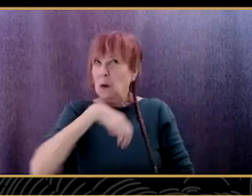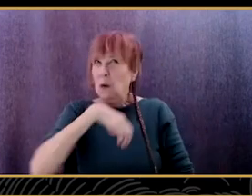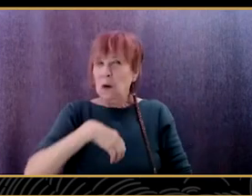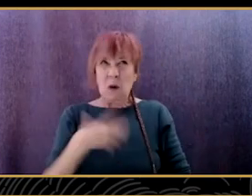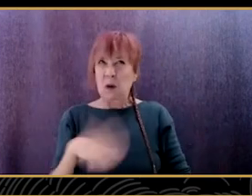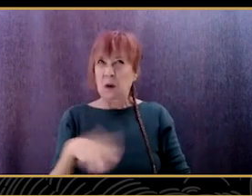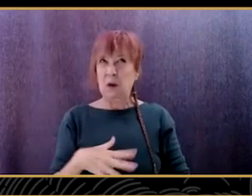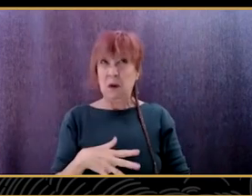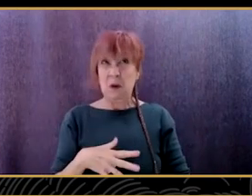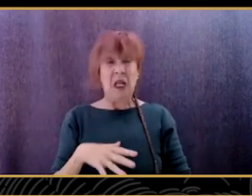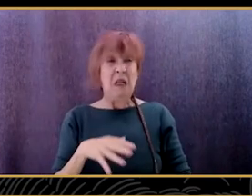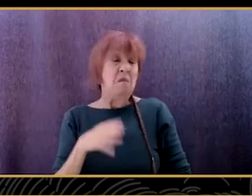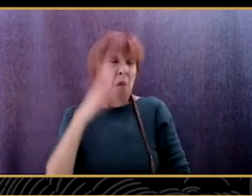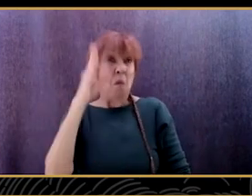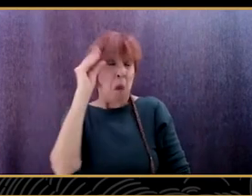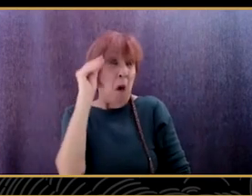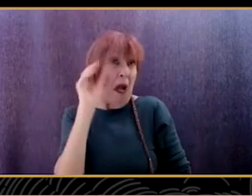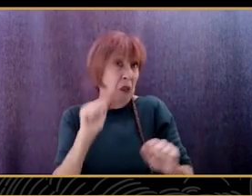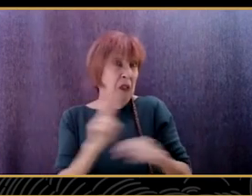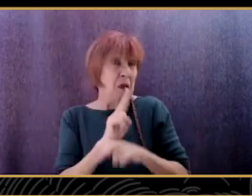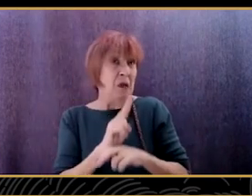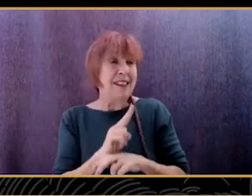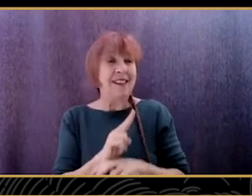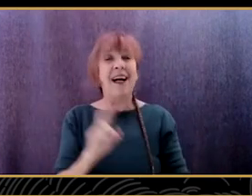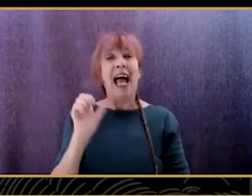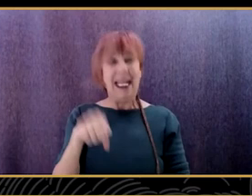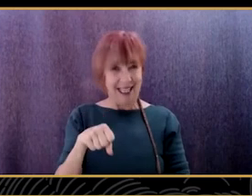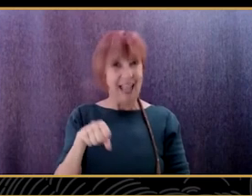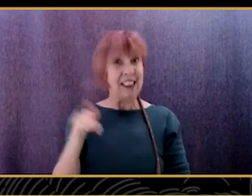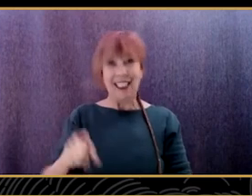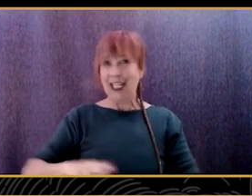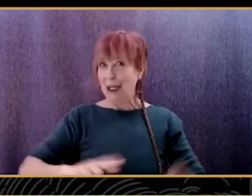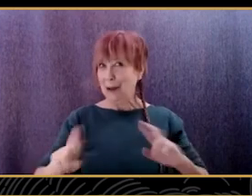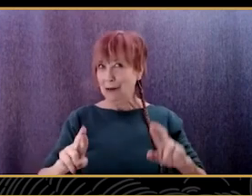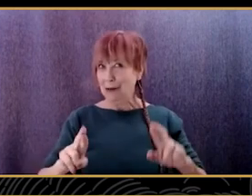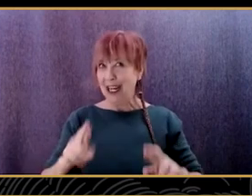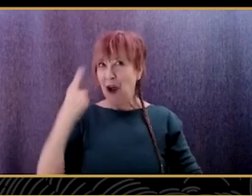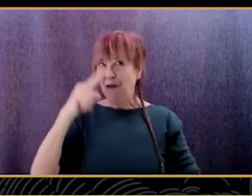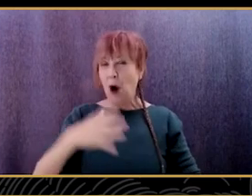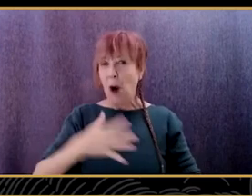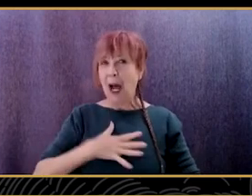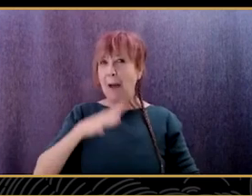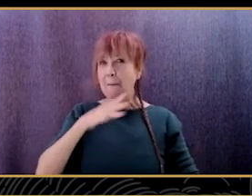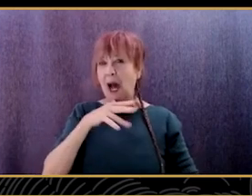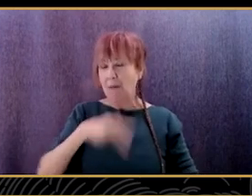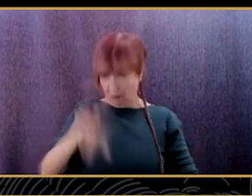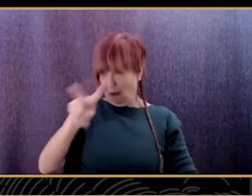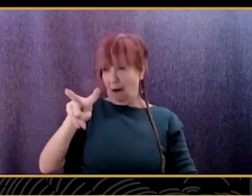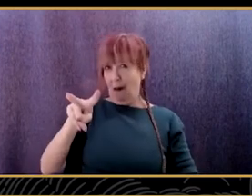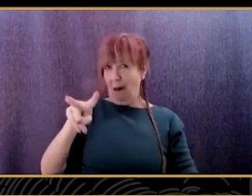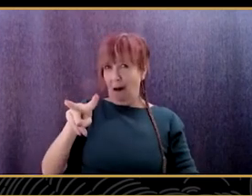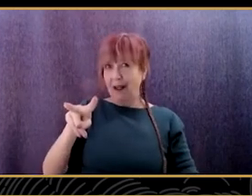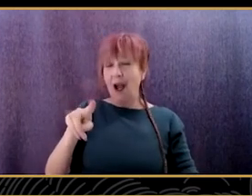it. And yes, he was prepared for the look that my mother first gave him when he'd